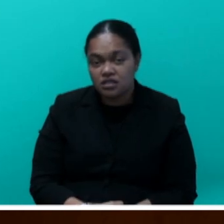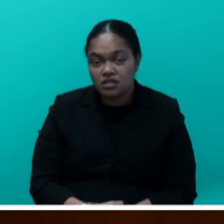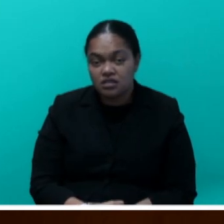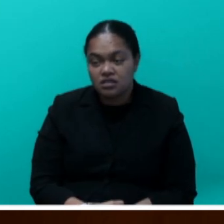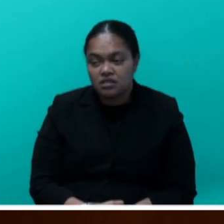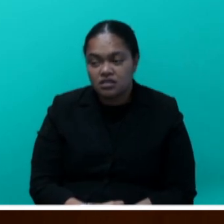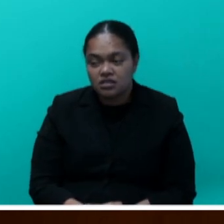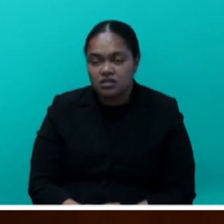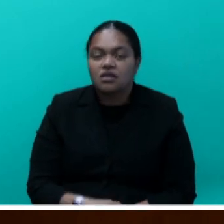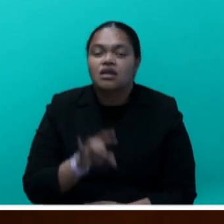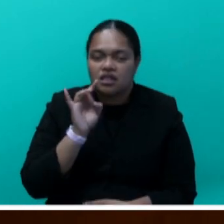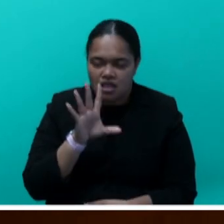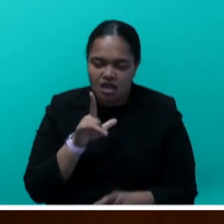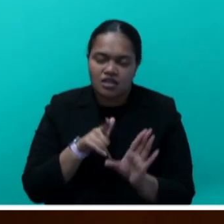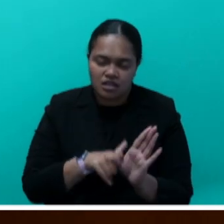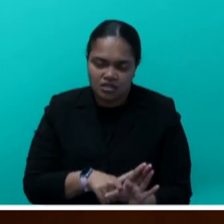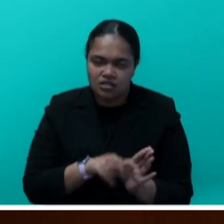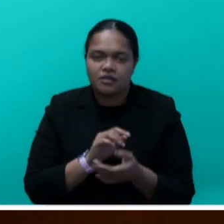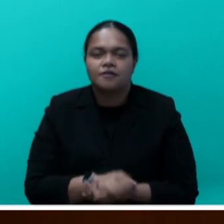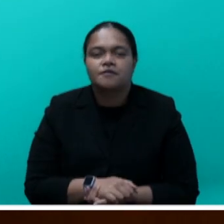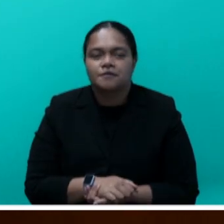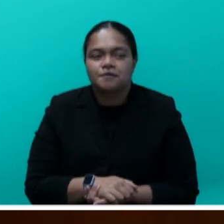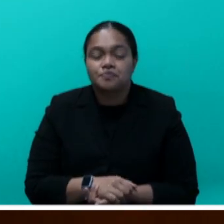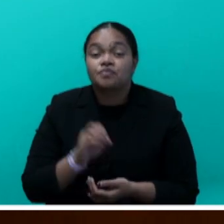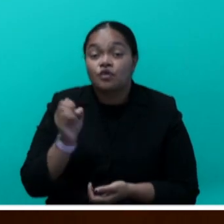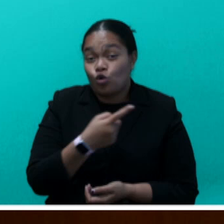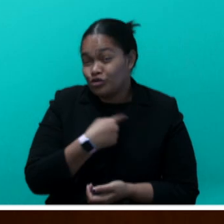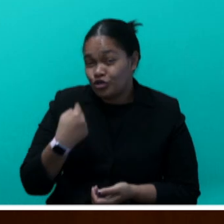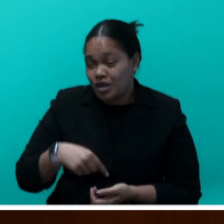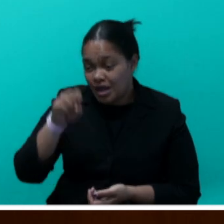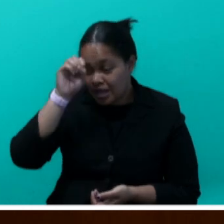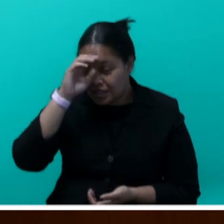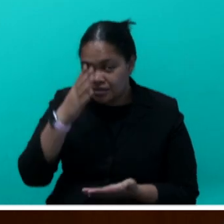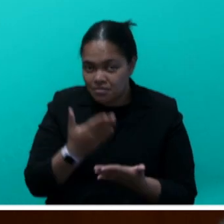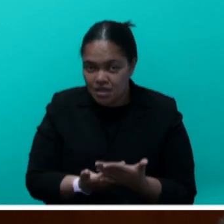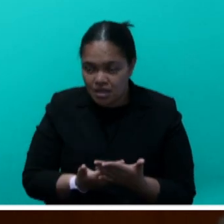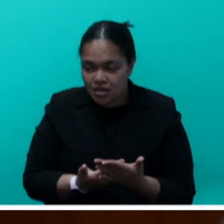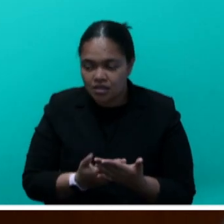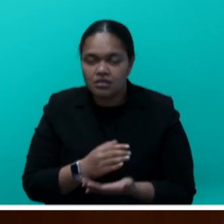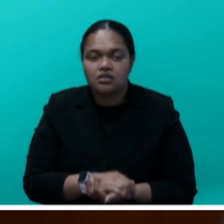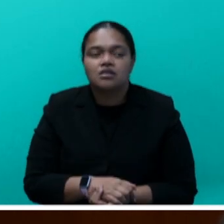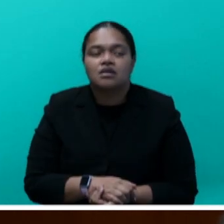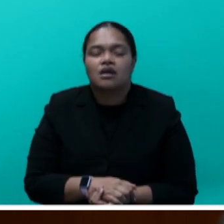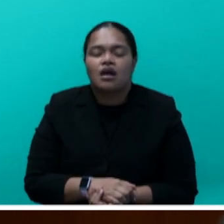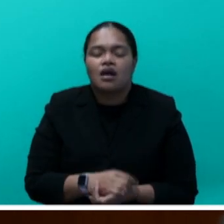In 30 years, China has experienced an unprecedented transformation.